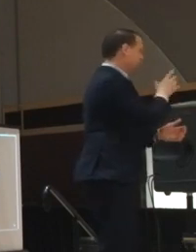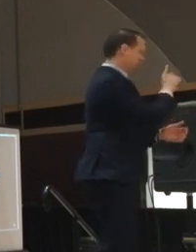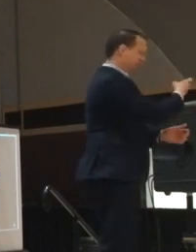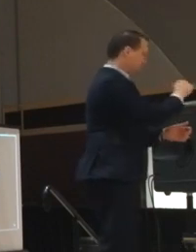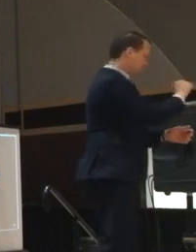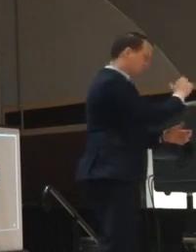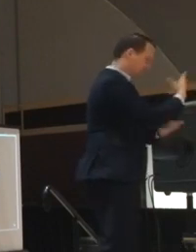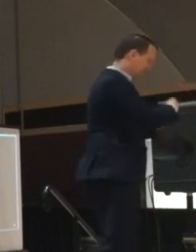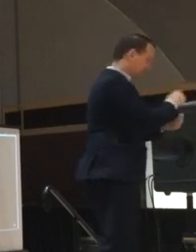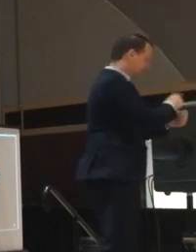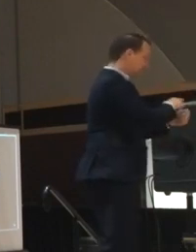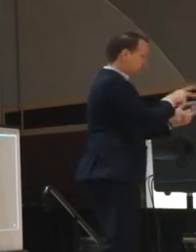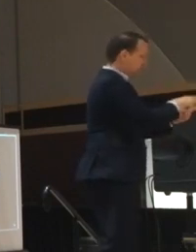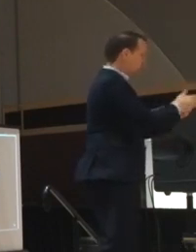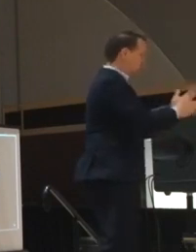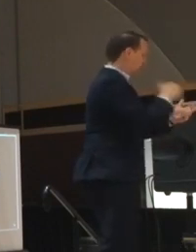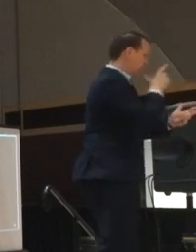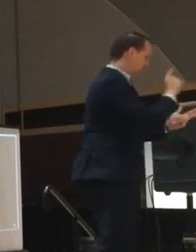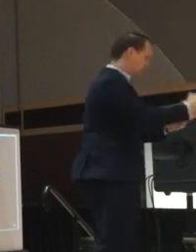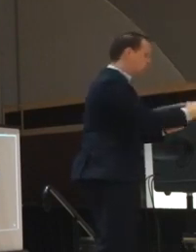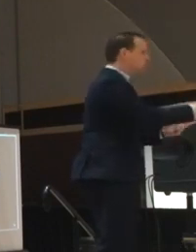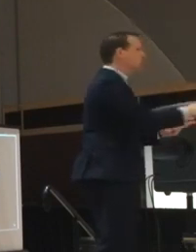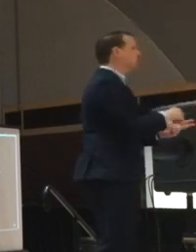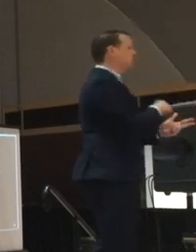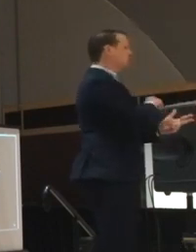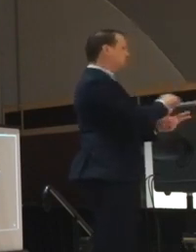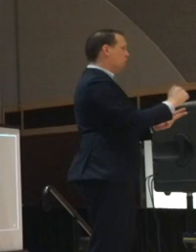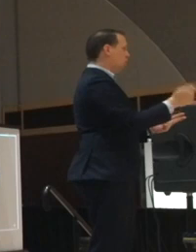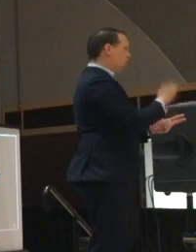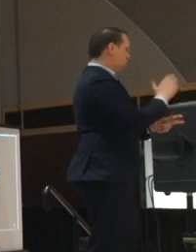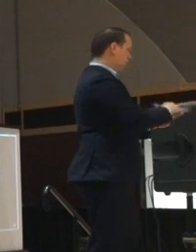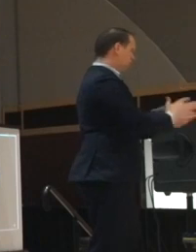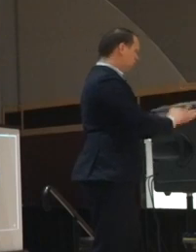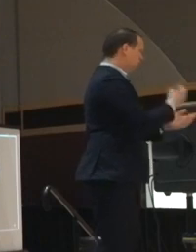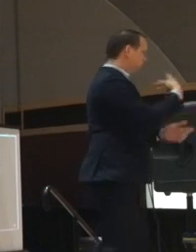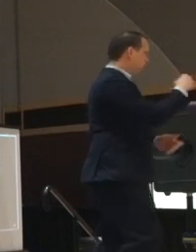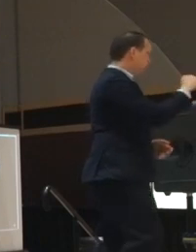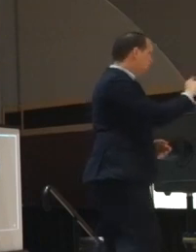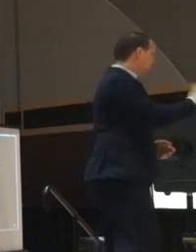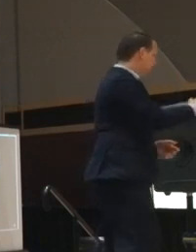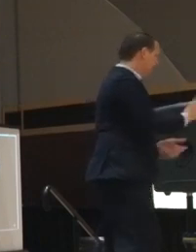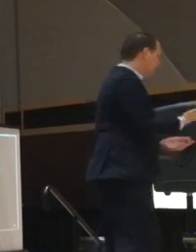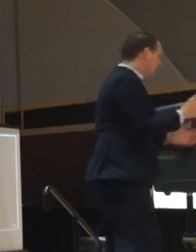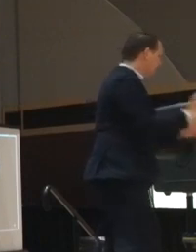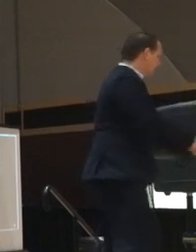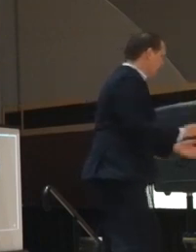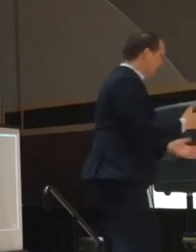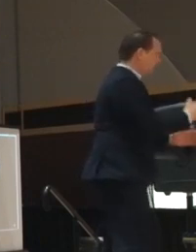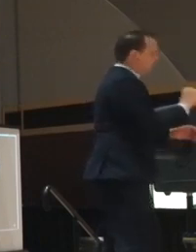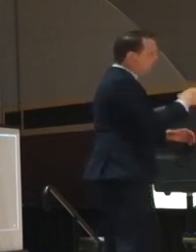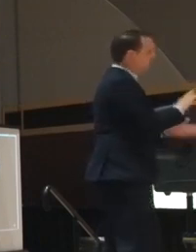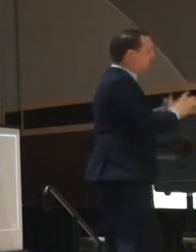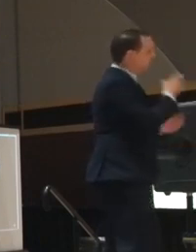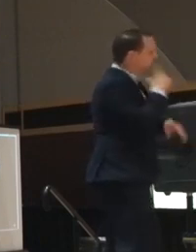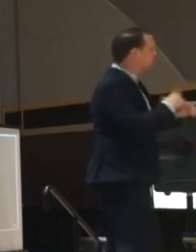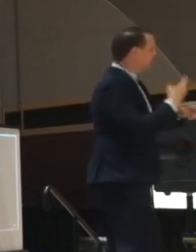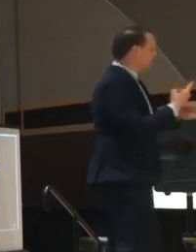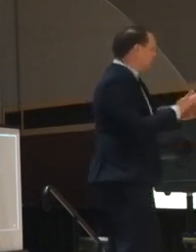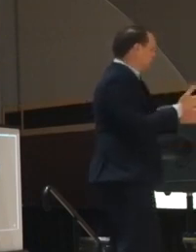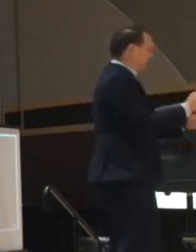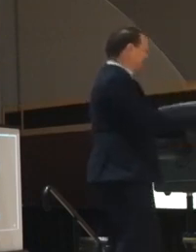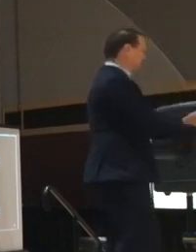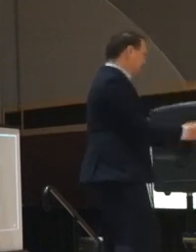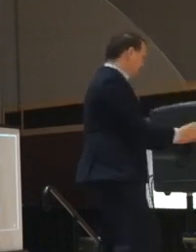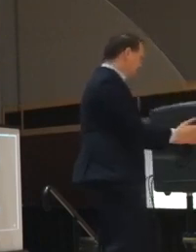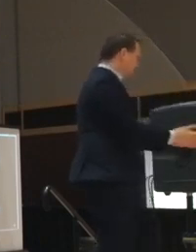undiagnosed autism, the other two probably weren't. They're all on low-dose Prozac, or they'd be in the gutter on drugs and alcohol. It's just that